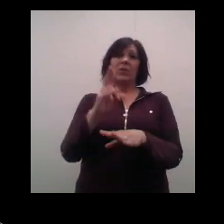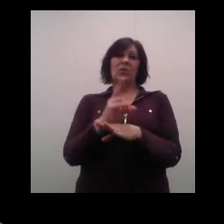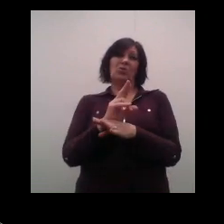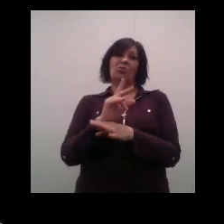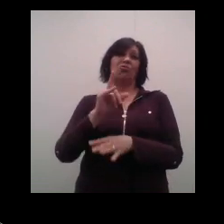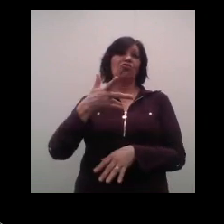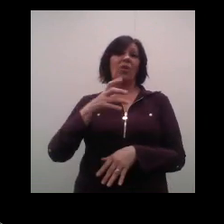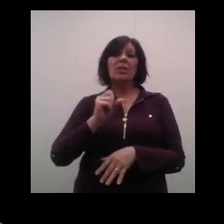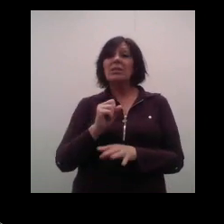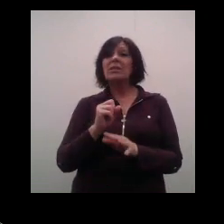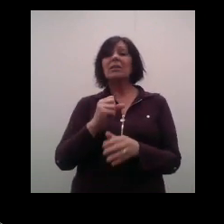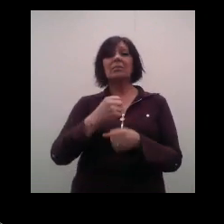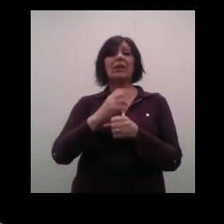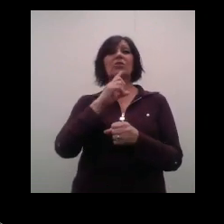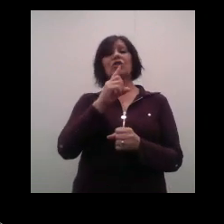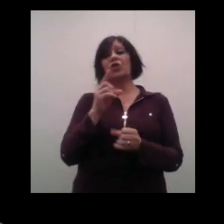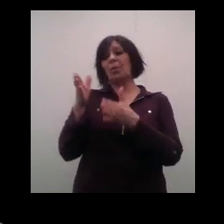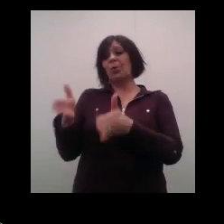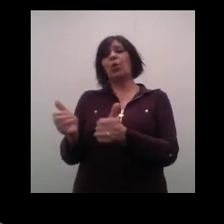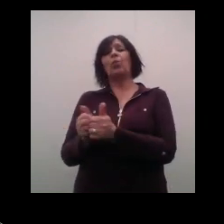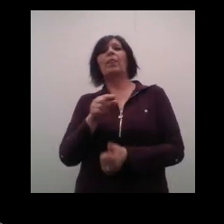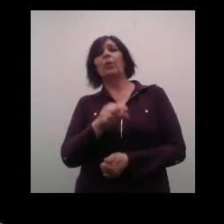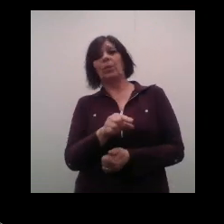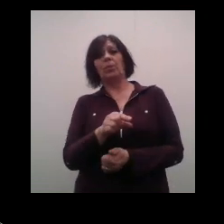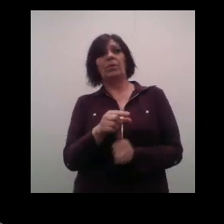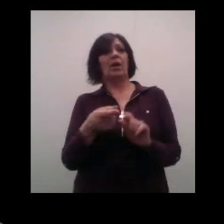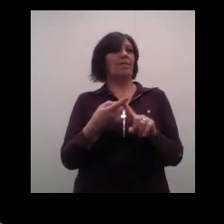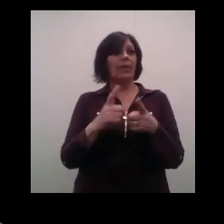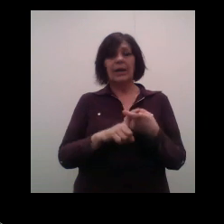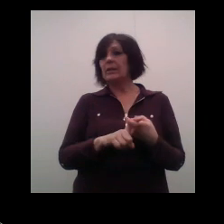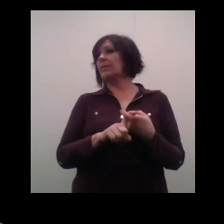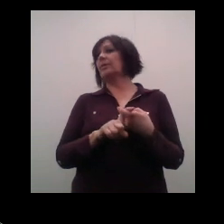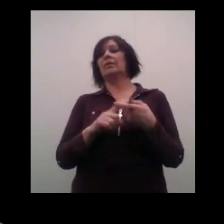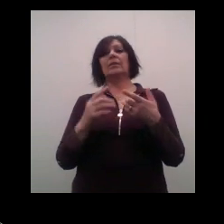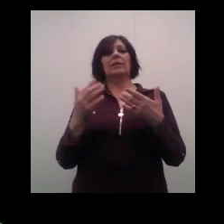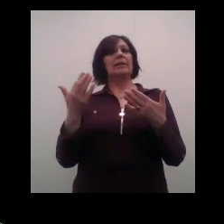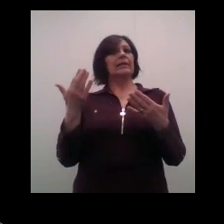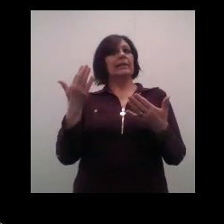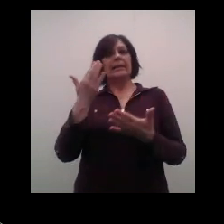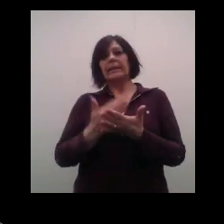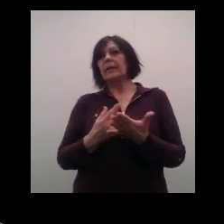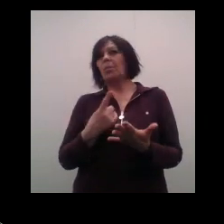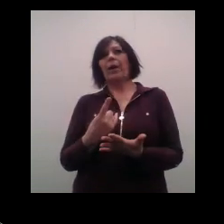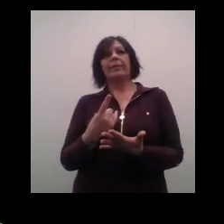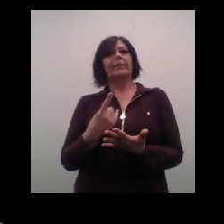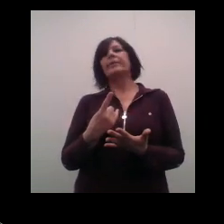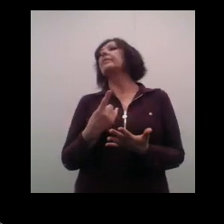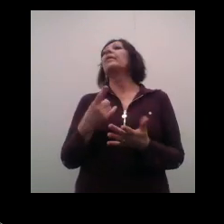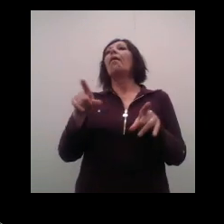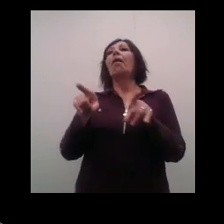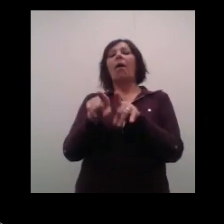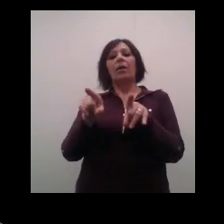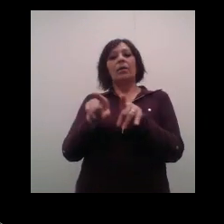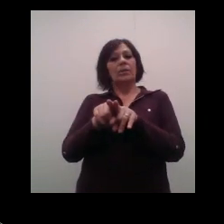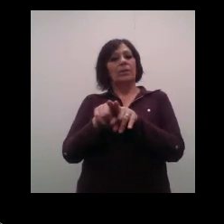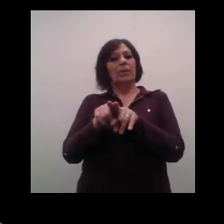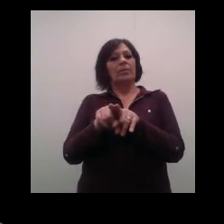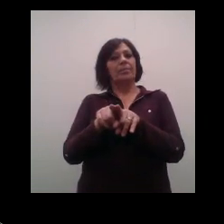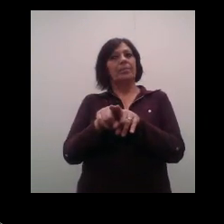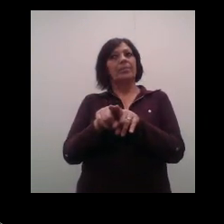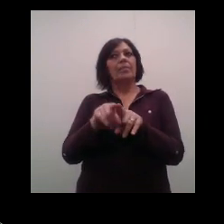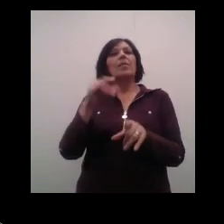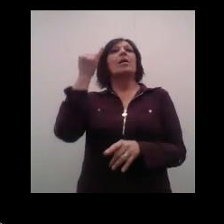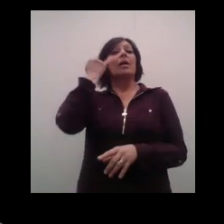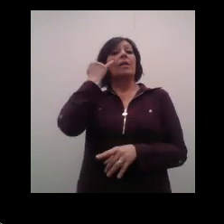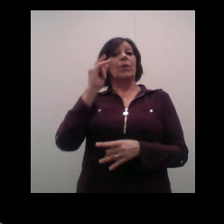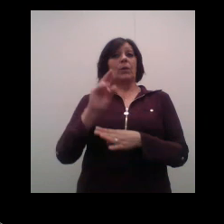something, make sure that there's somebody around, a friend, to be there with you. Also, at if you're